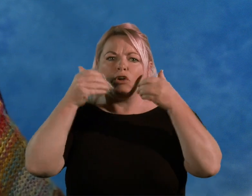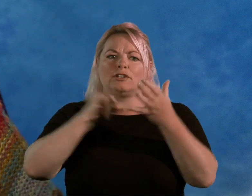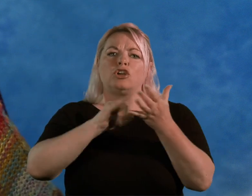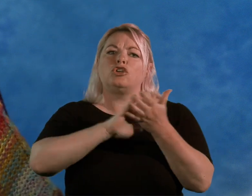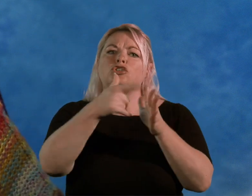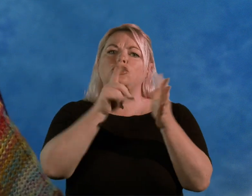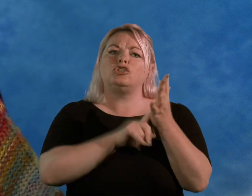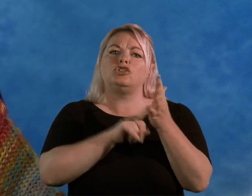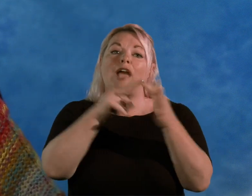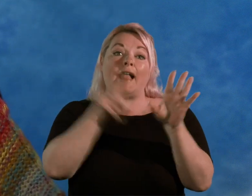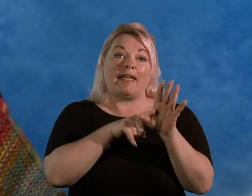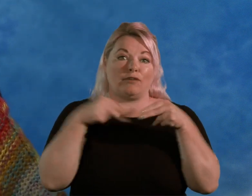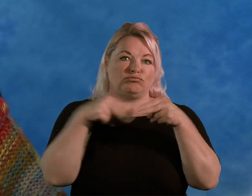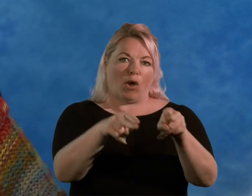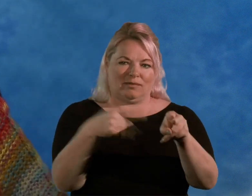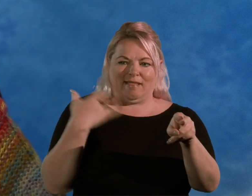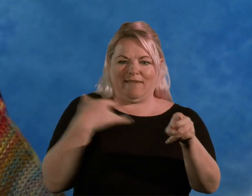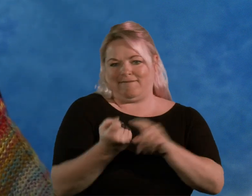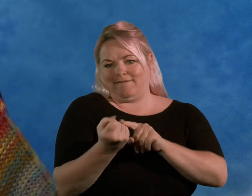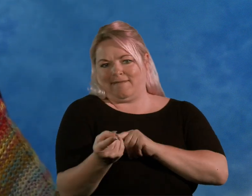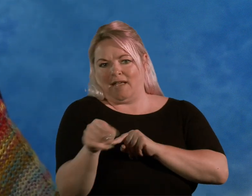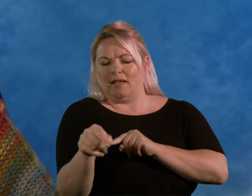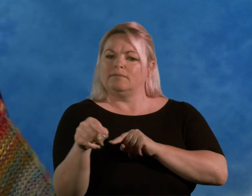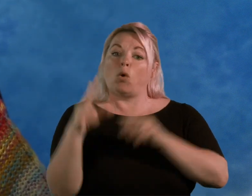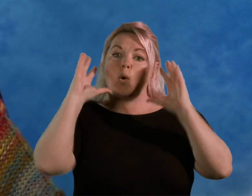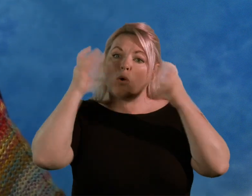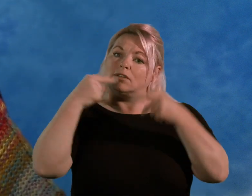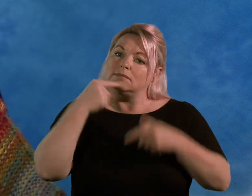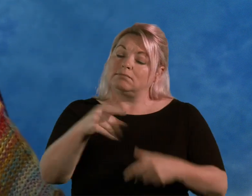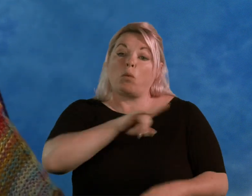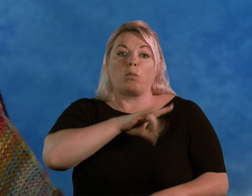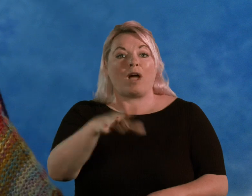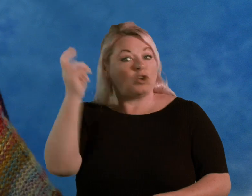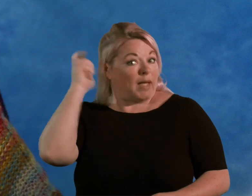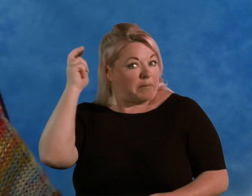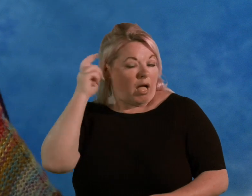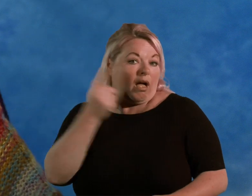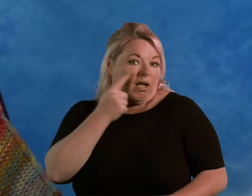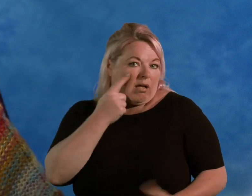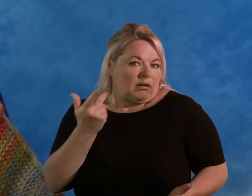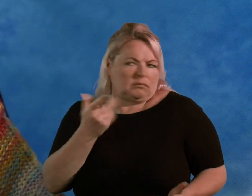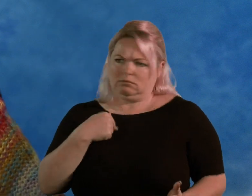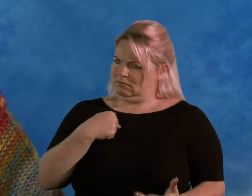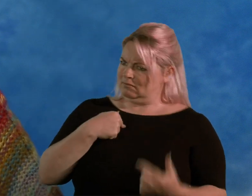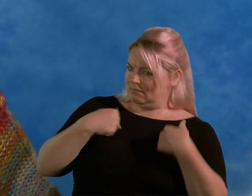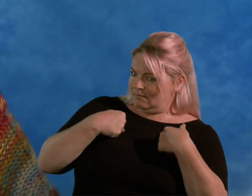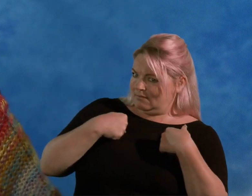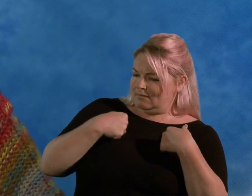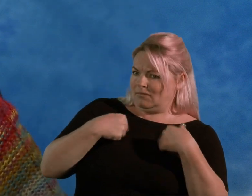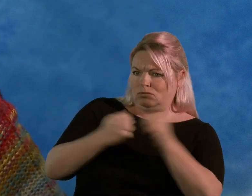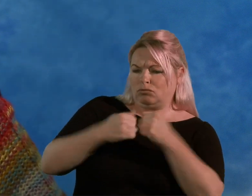Shelley Road, near where I live, suggested I might benefit from a cochlear implant. And I said, what,